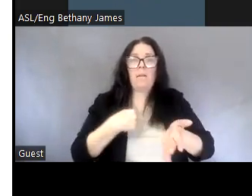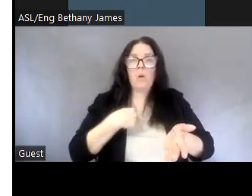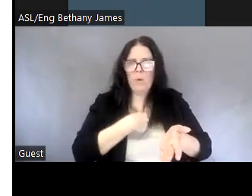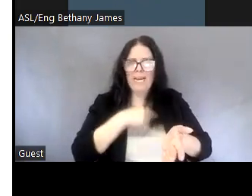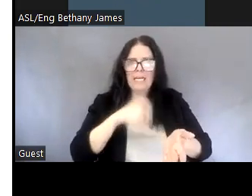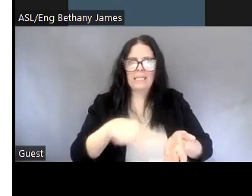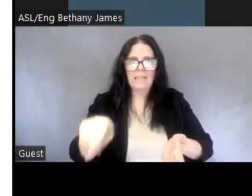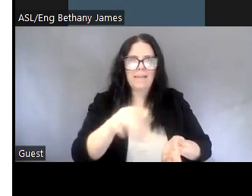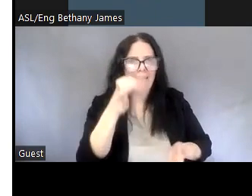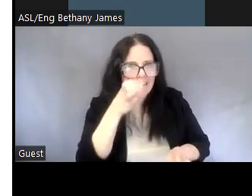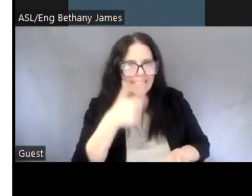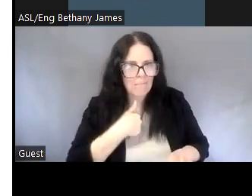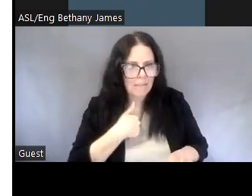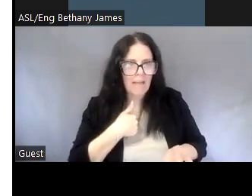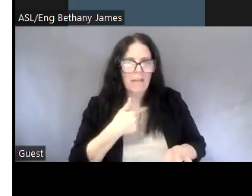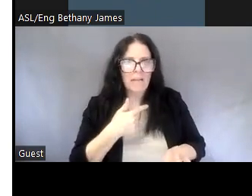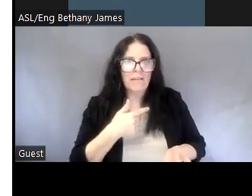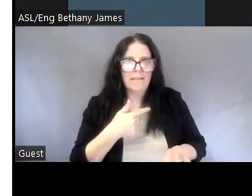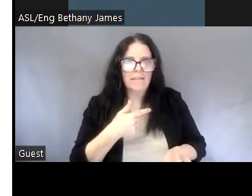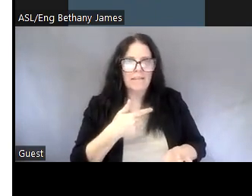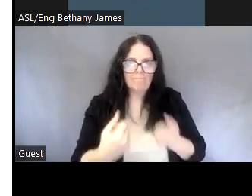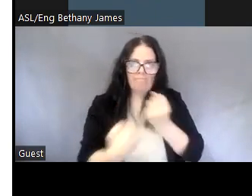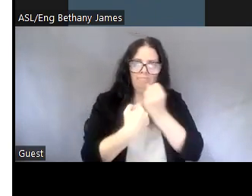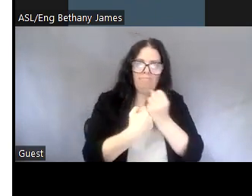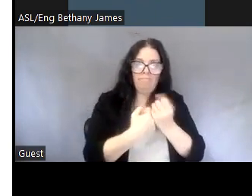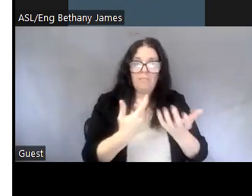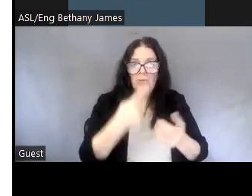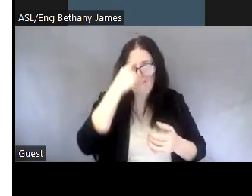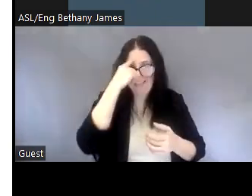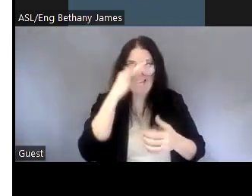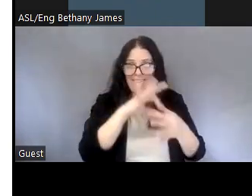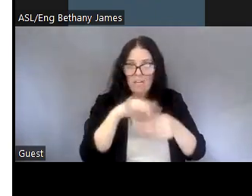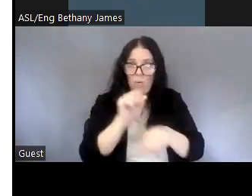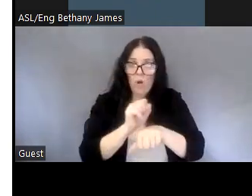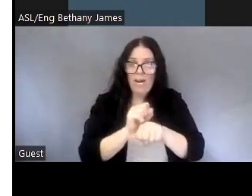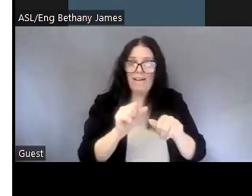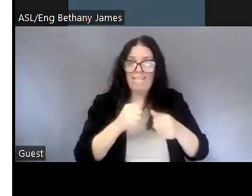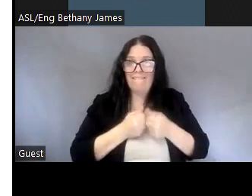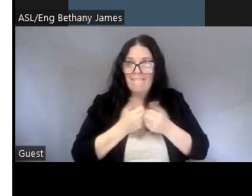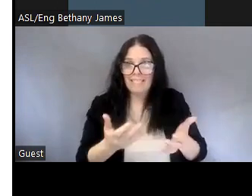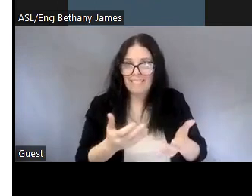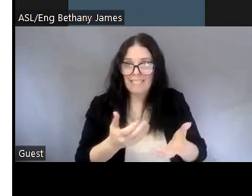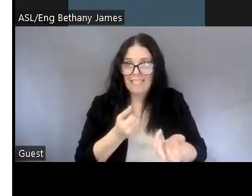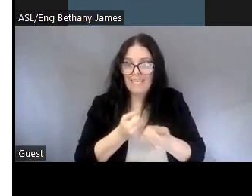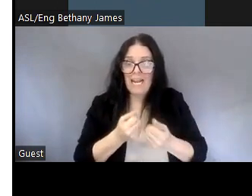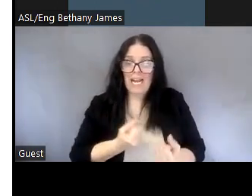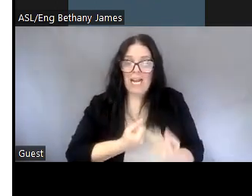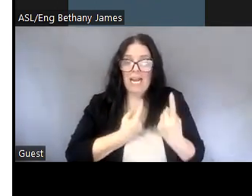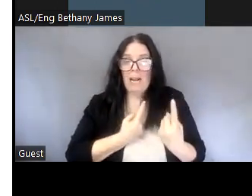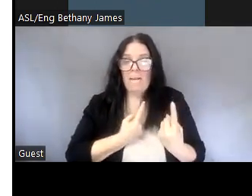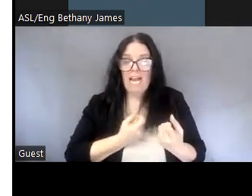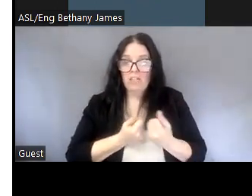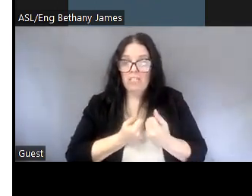to. So understand what we mean by compassion fatigue, right? There's a difference between compassion fatigue and